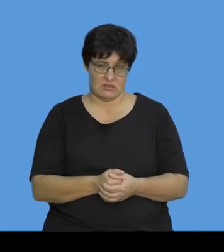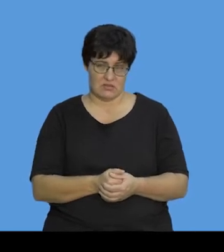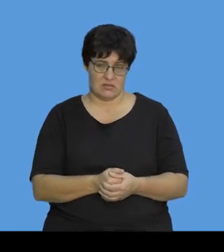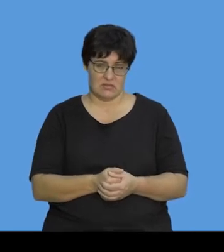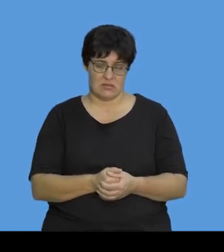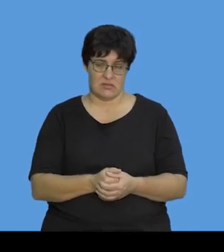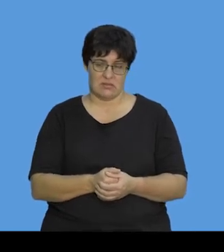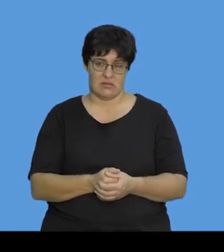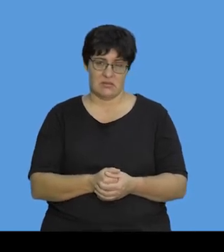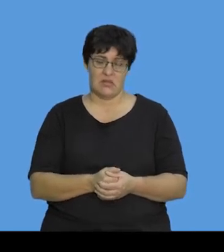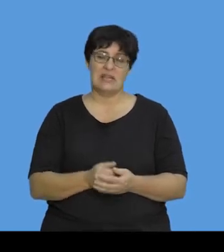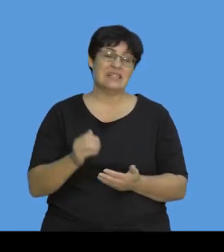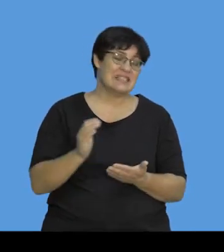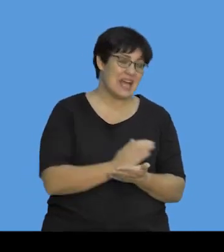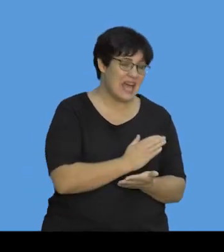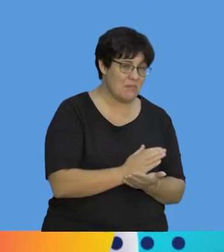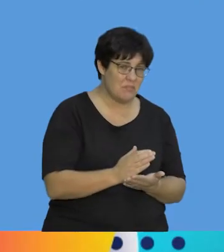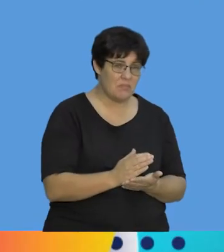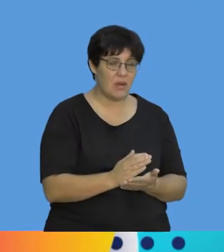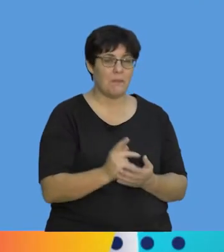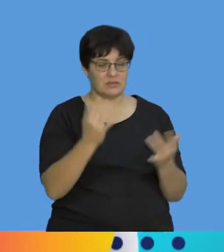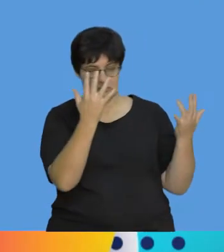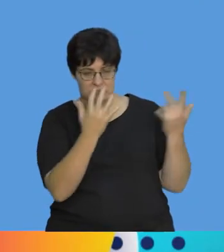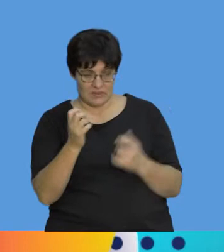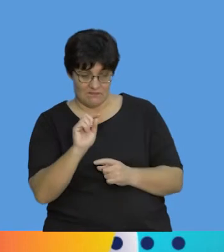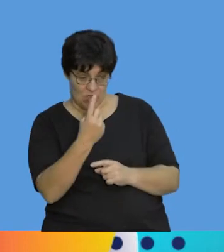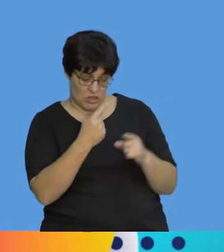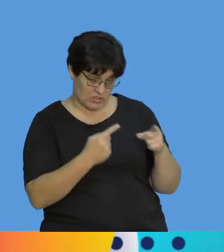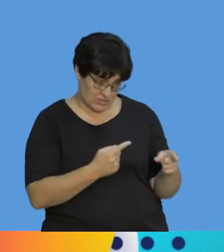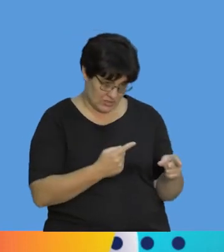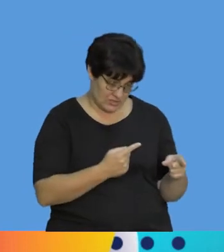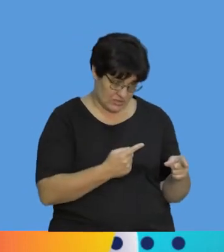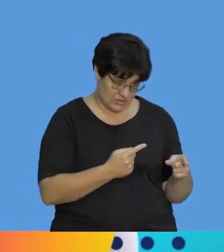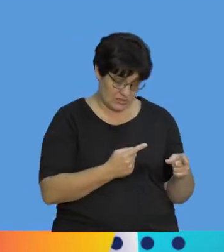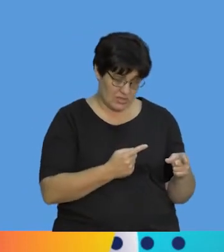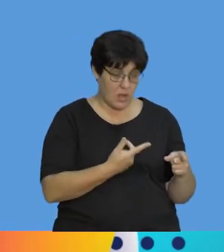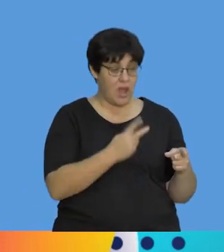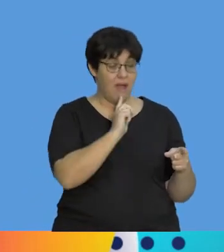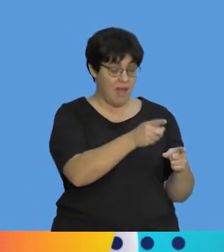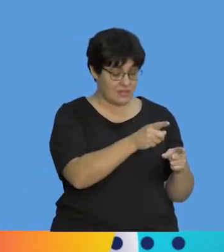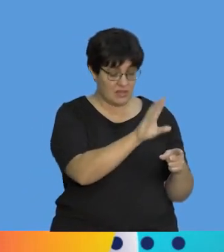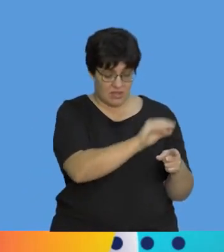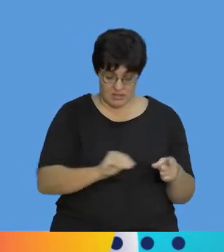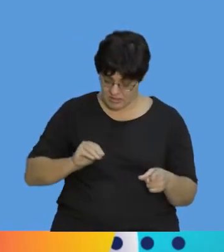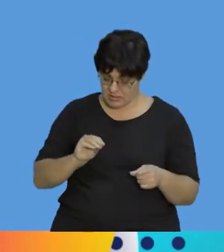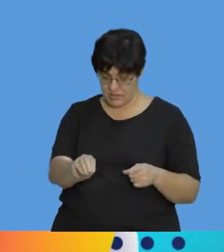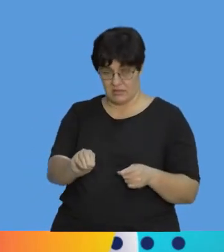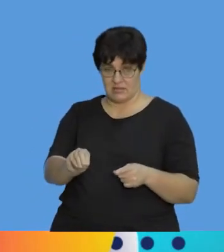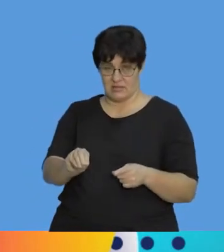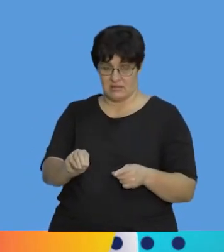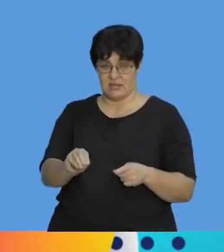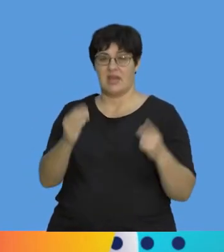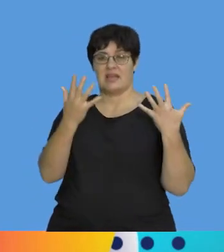Sometimes you may need to work something else out first before you